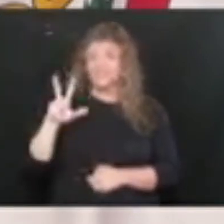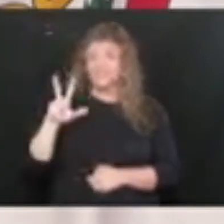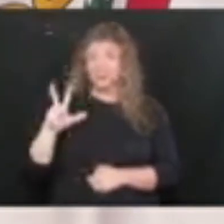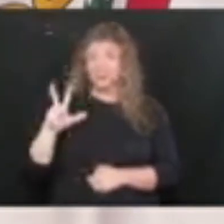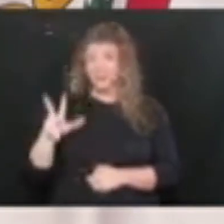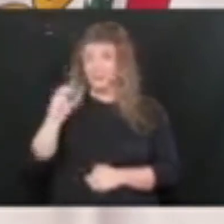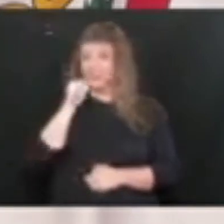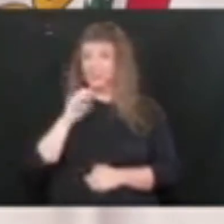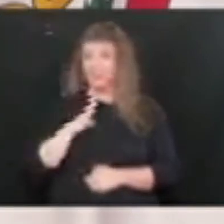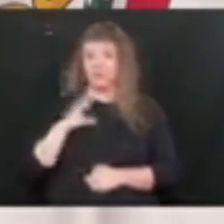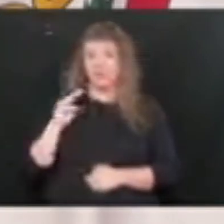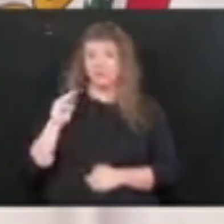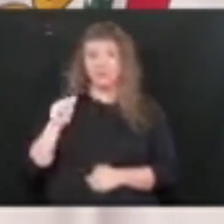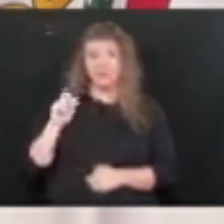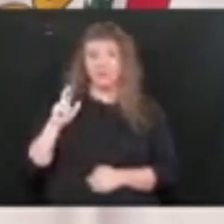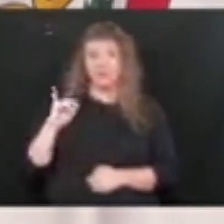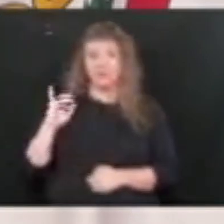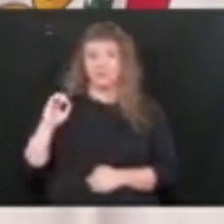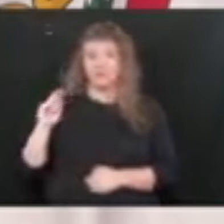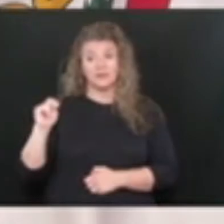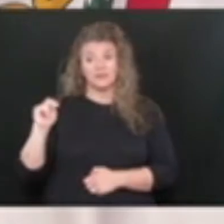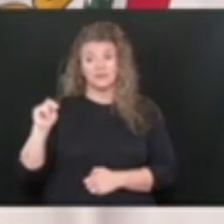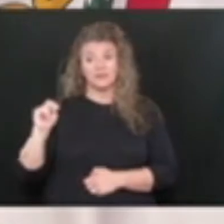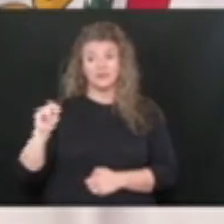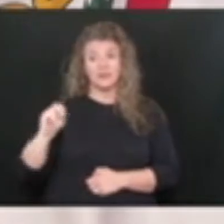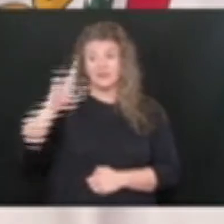from Marion County. And the